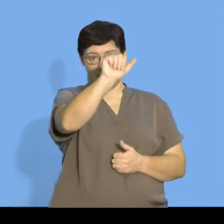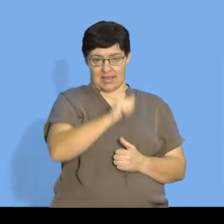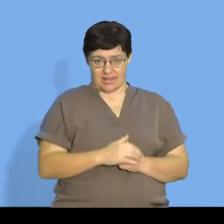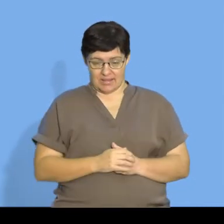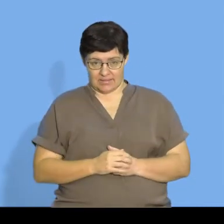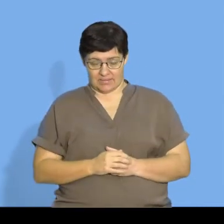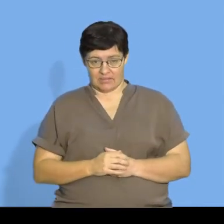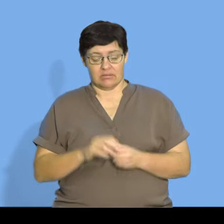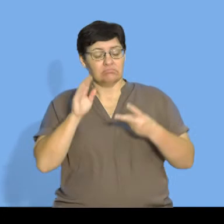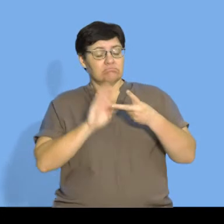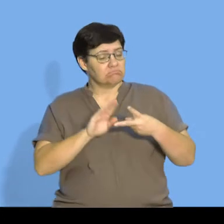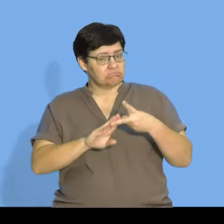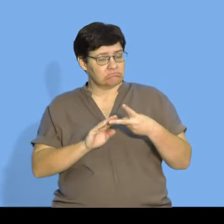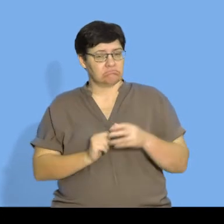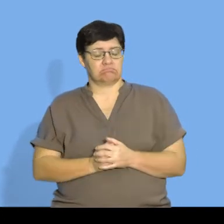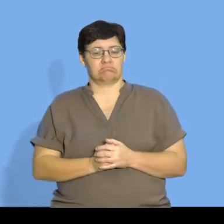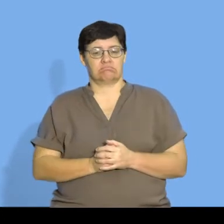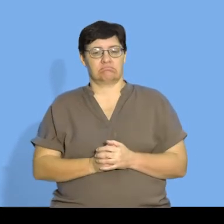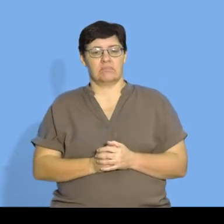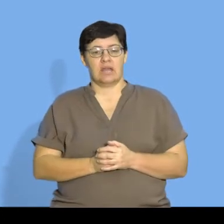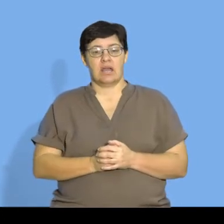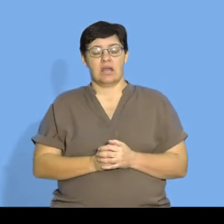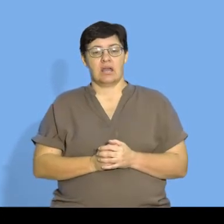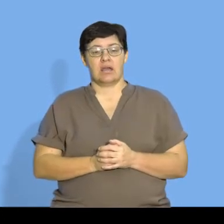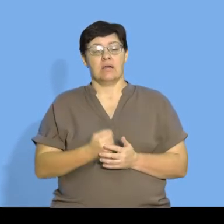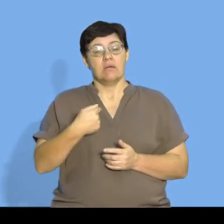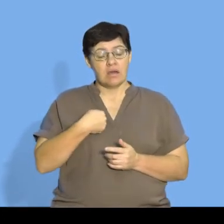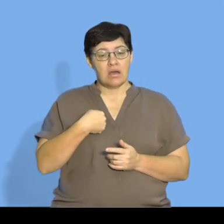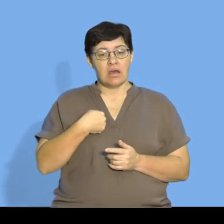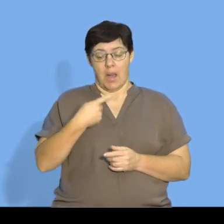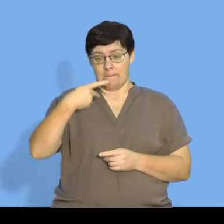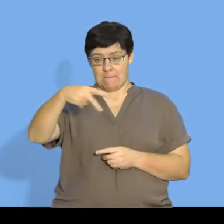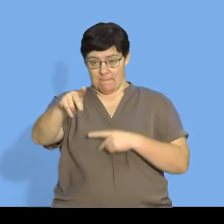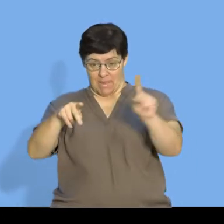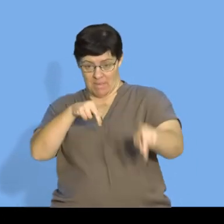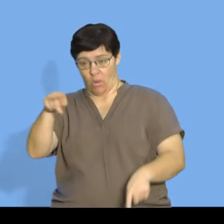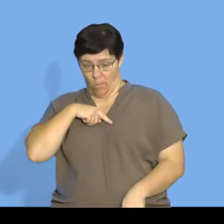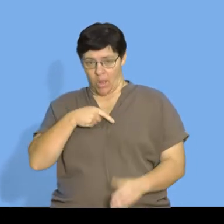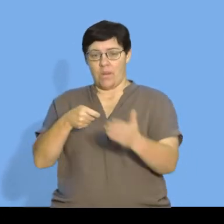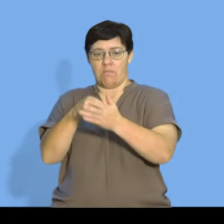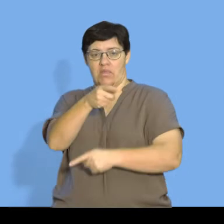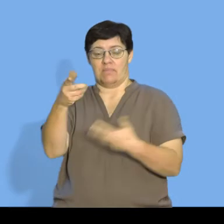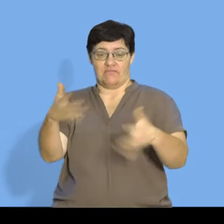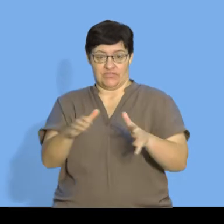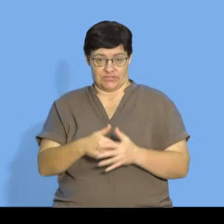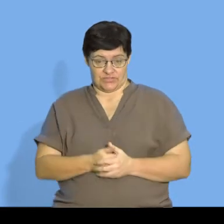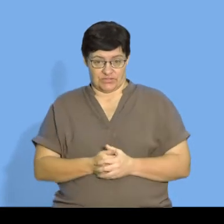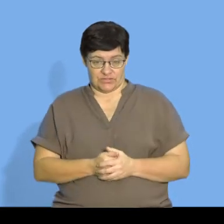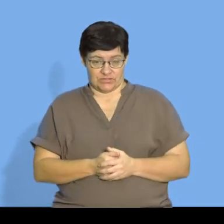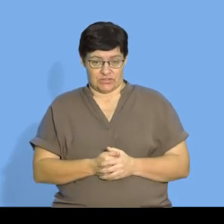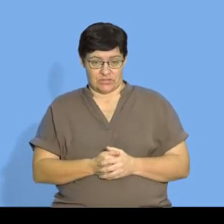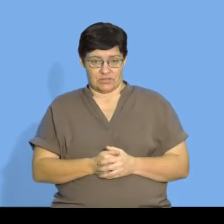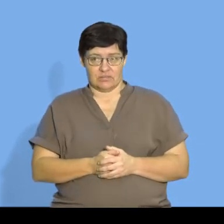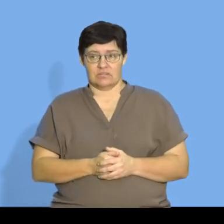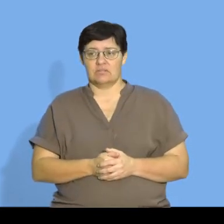calculating our payments to creditors. Okay, and this is what we do. The business